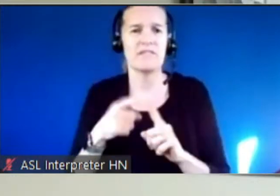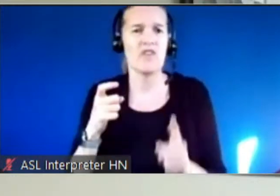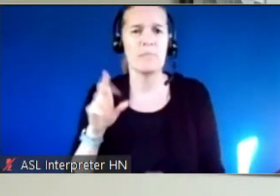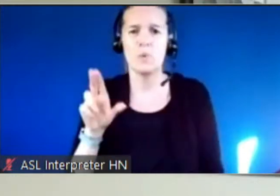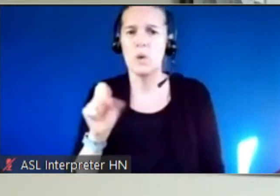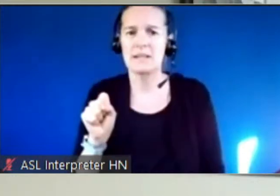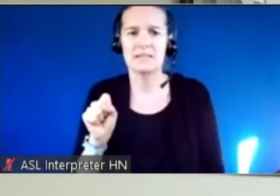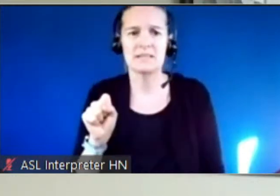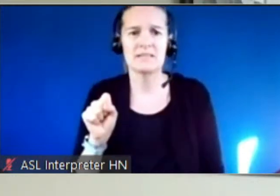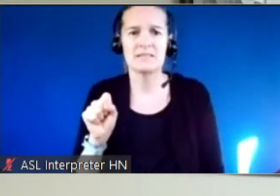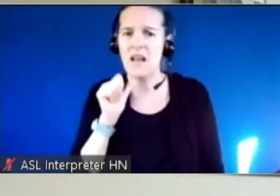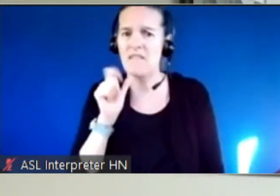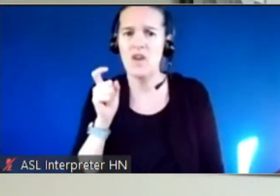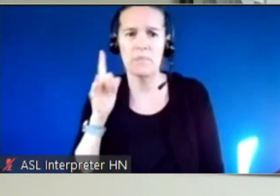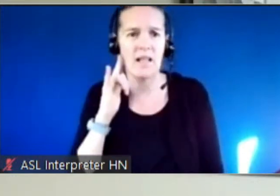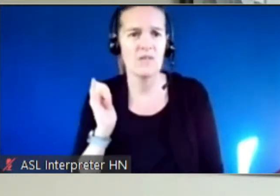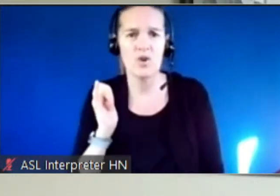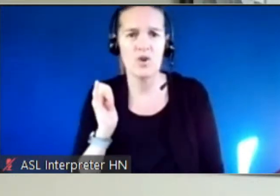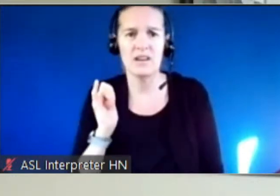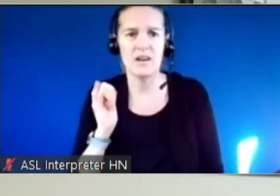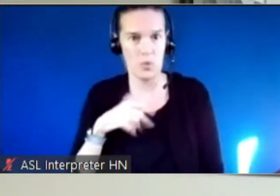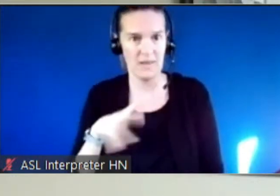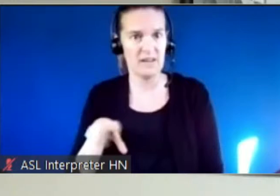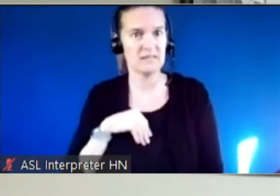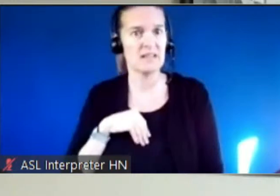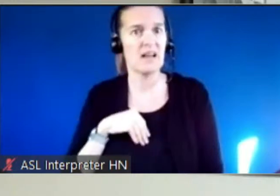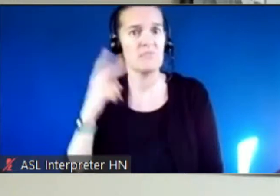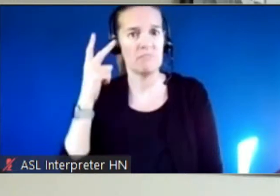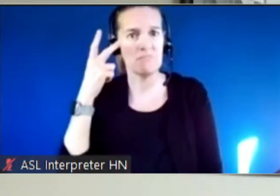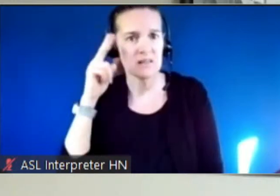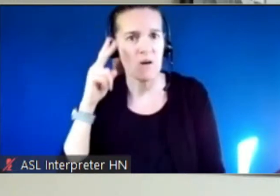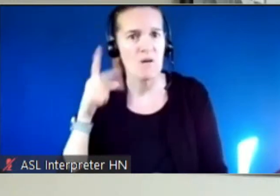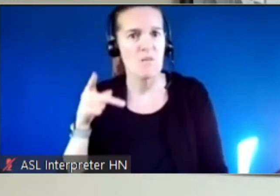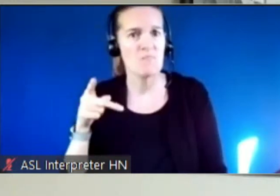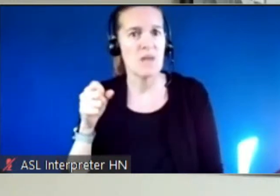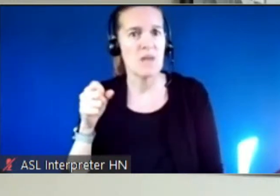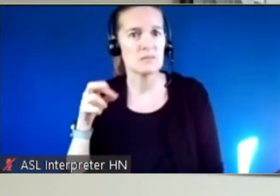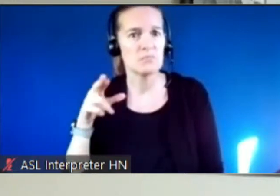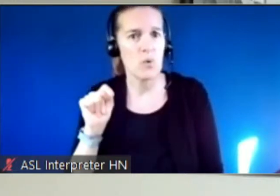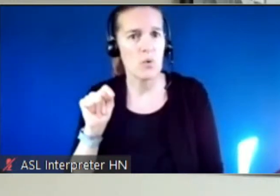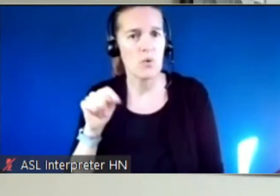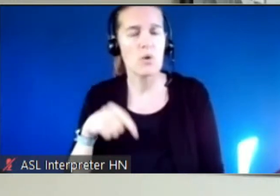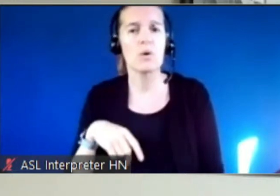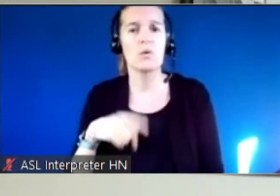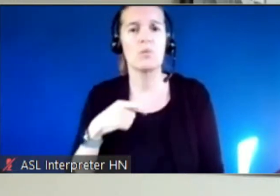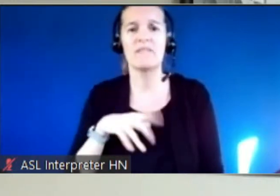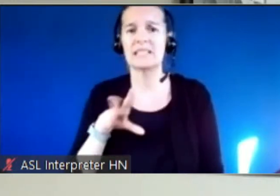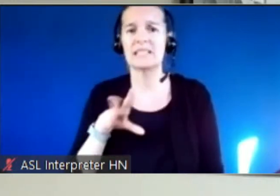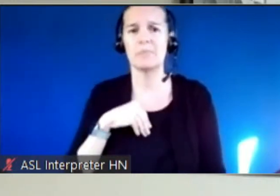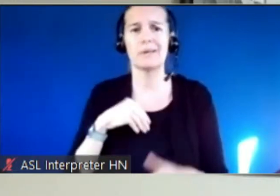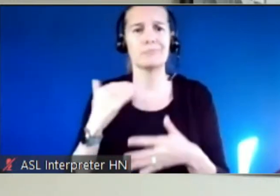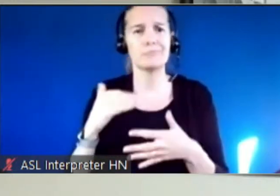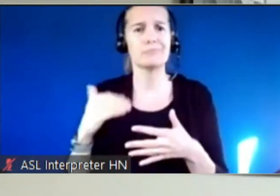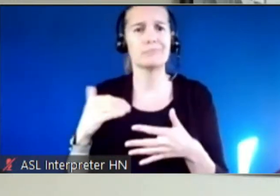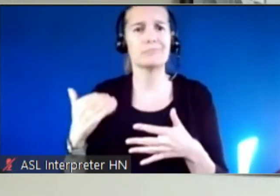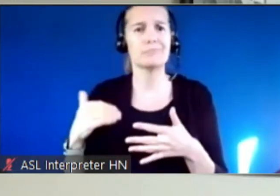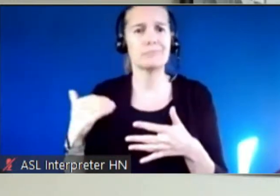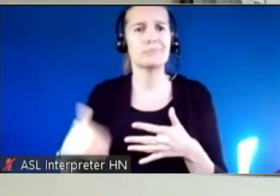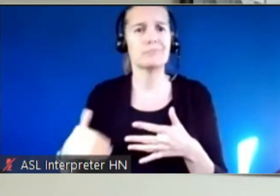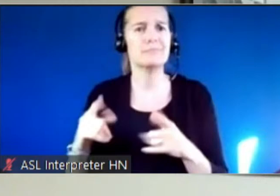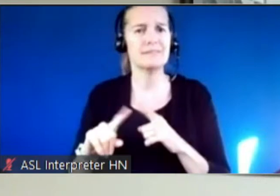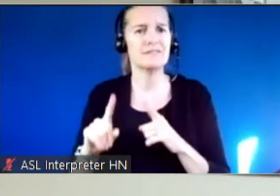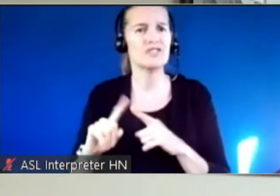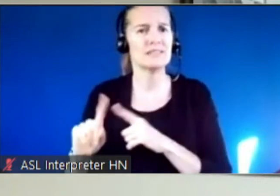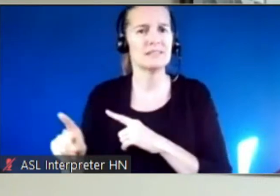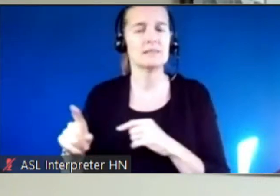ID. We've accepted Mexican passports and other kinds of methods to identify themselves.